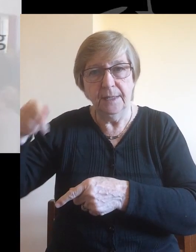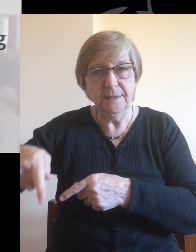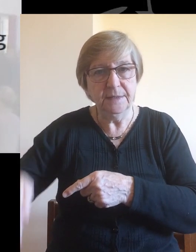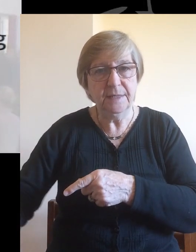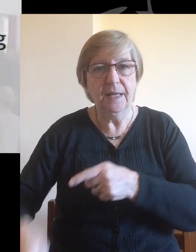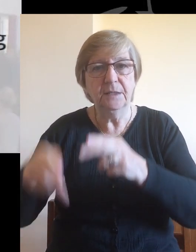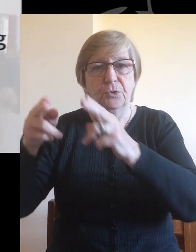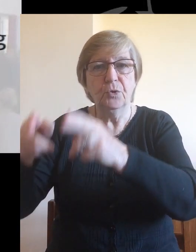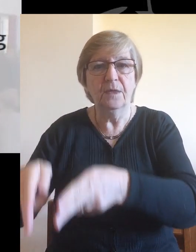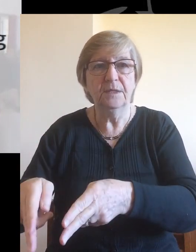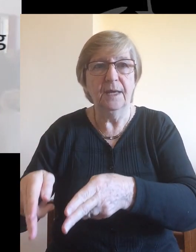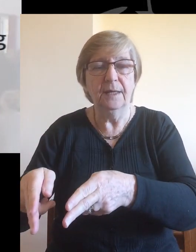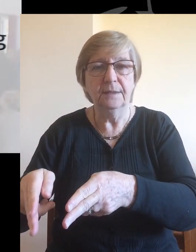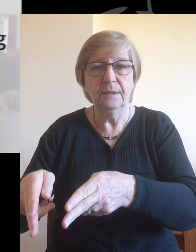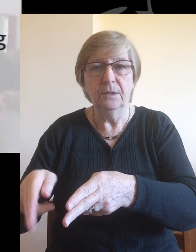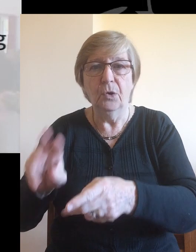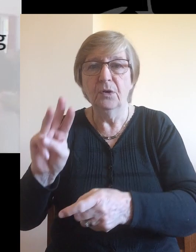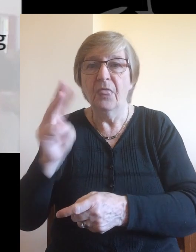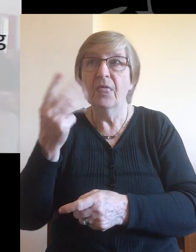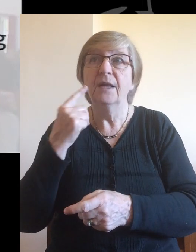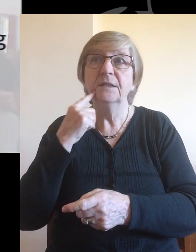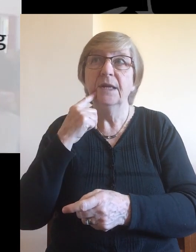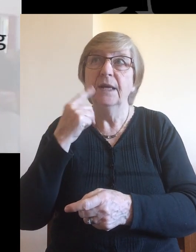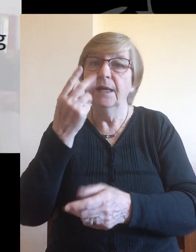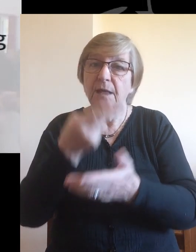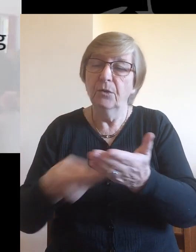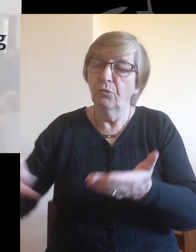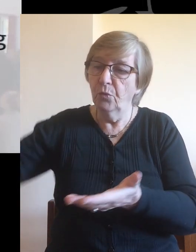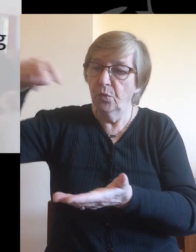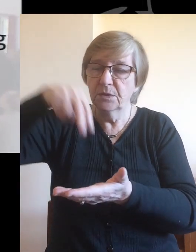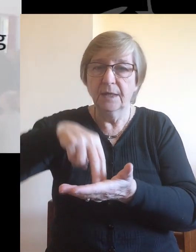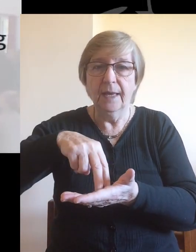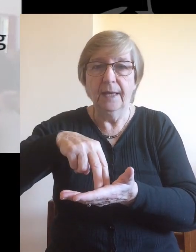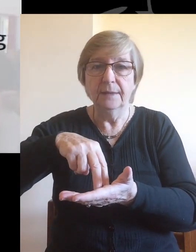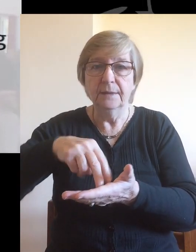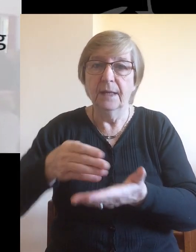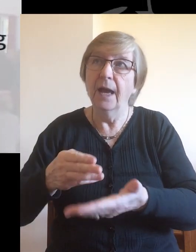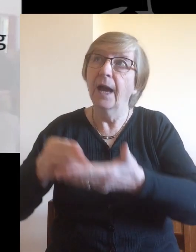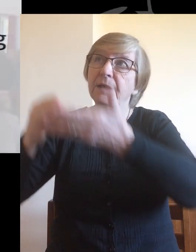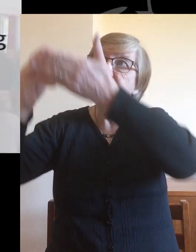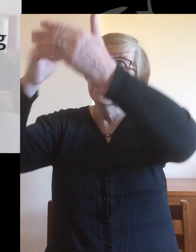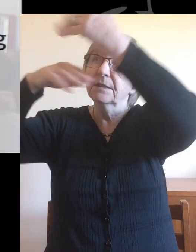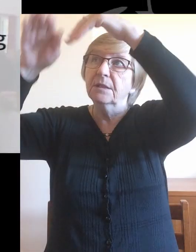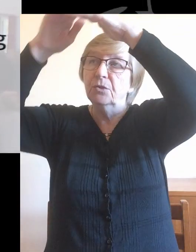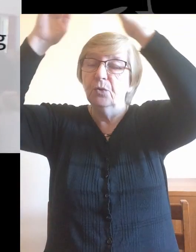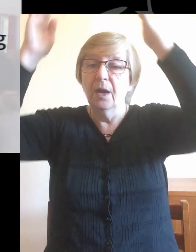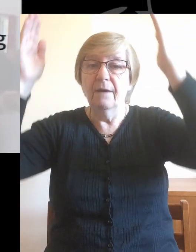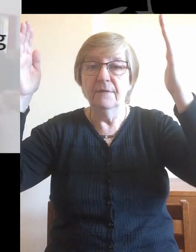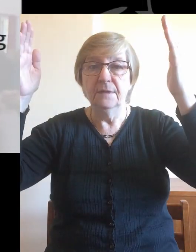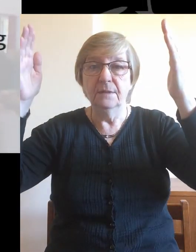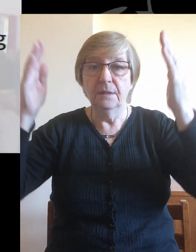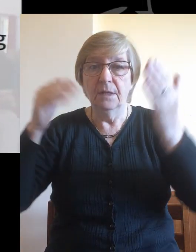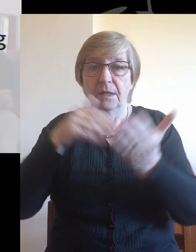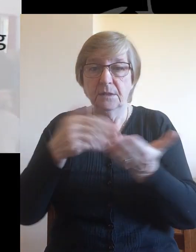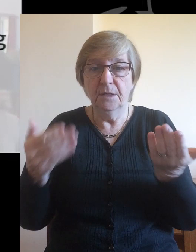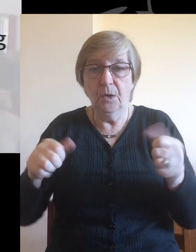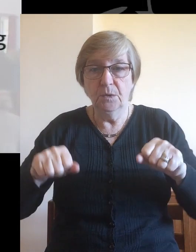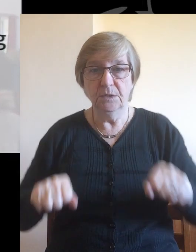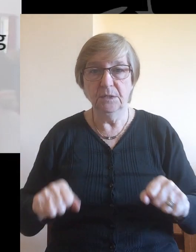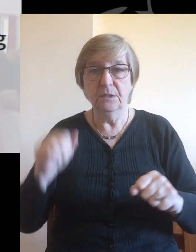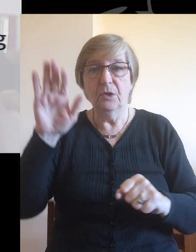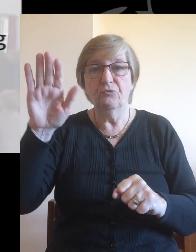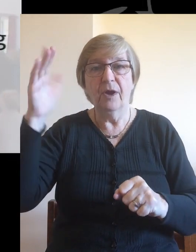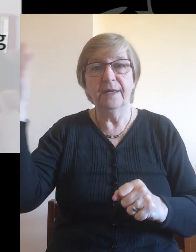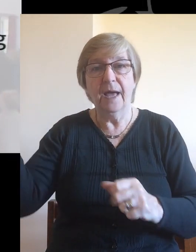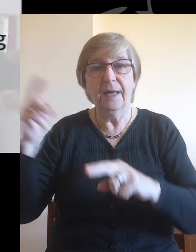the grave. On the third day he rose again. He ascended into heaven. He is seated at the right hand